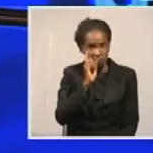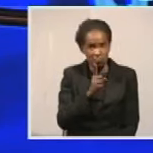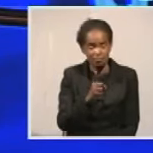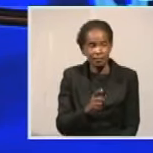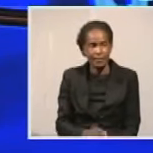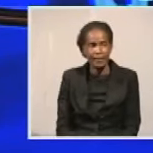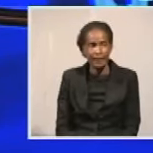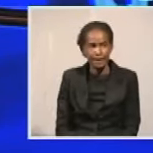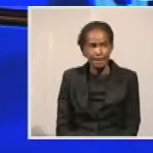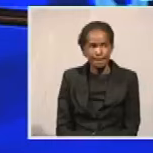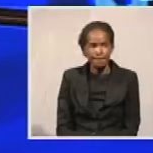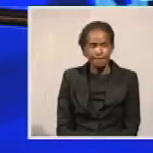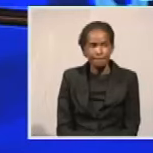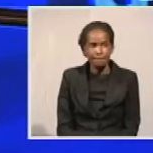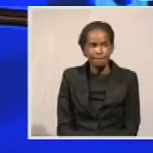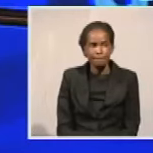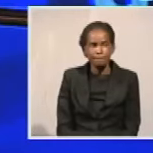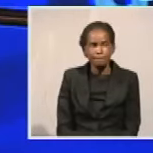His physique